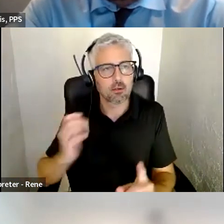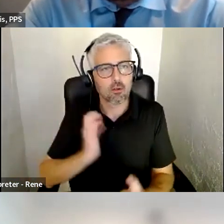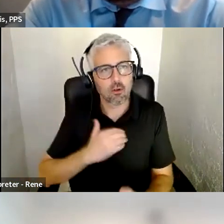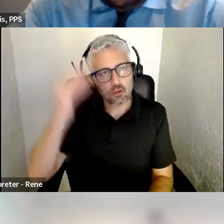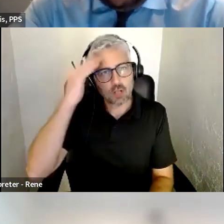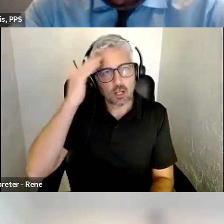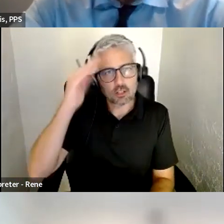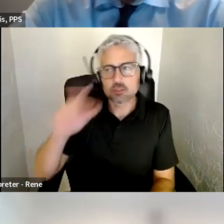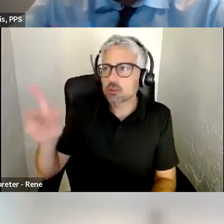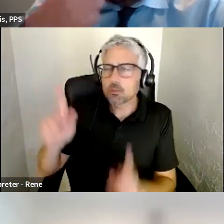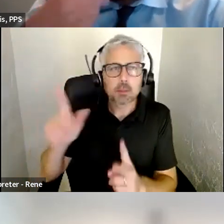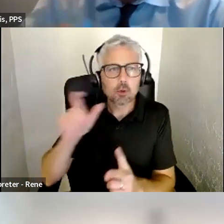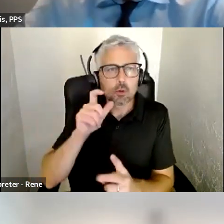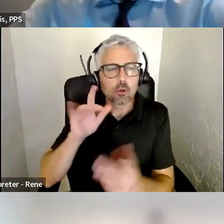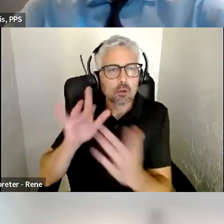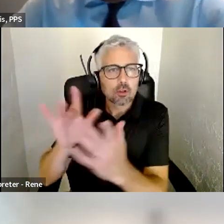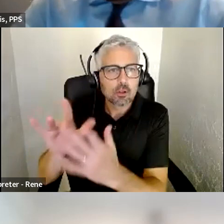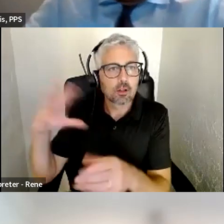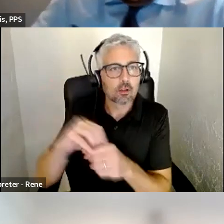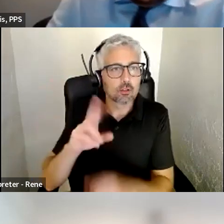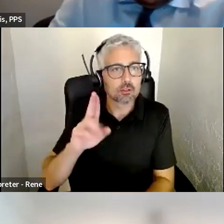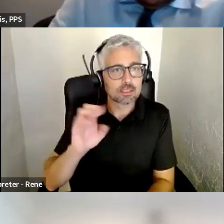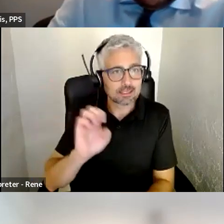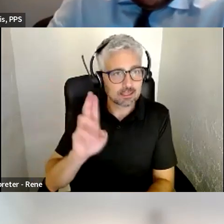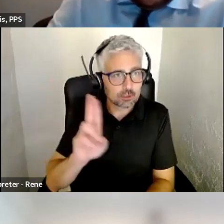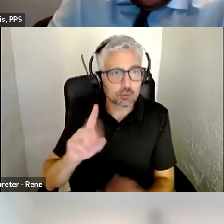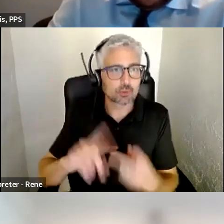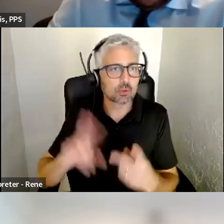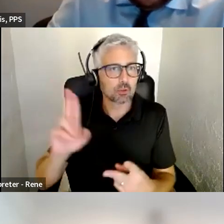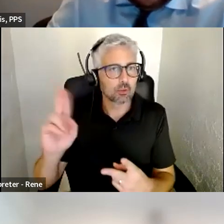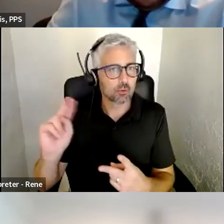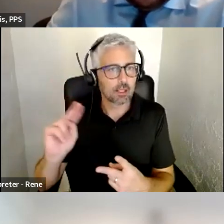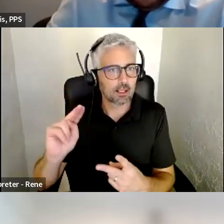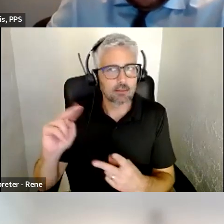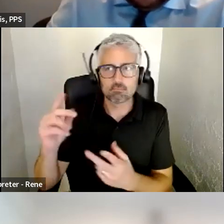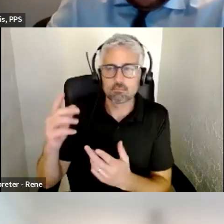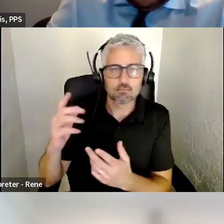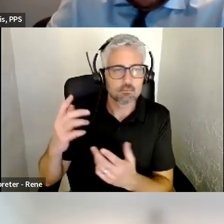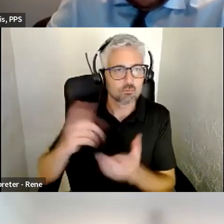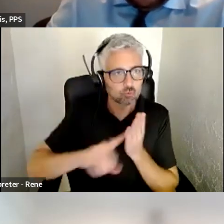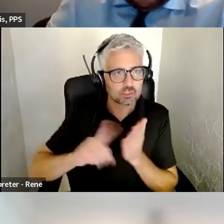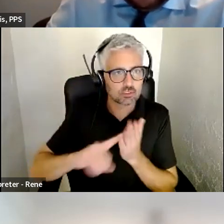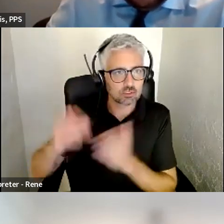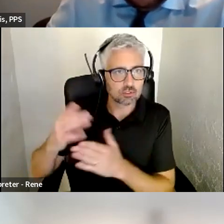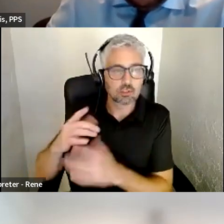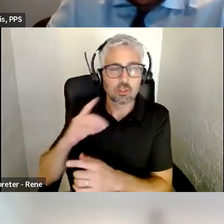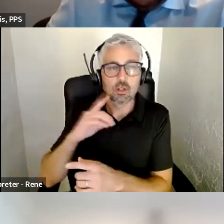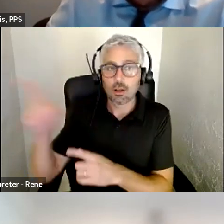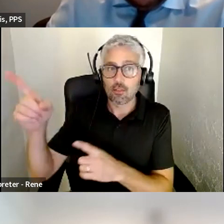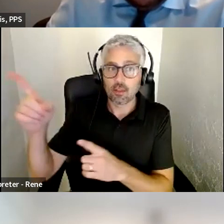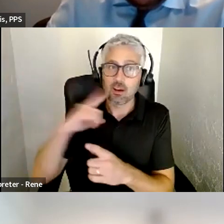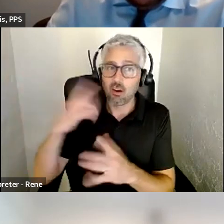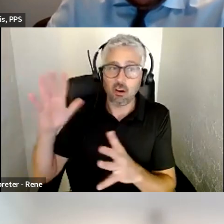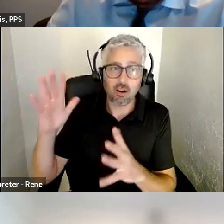the know to include the EU and the UN in some of our research, because I think they're quite far ahead of the US.